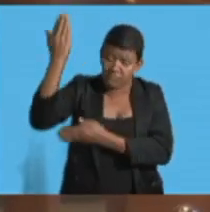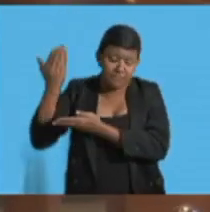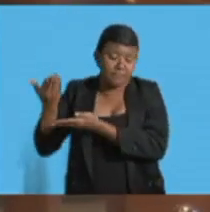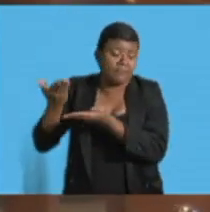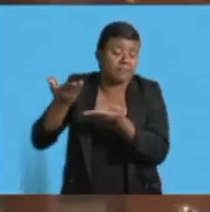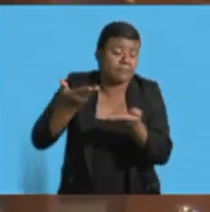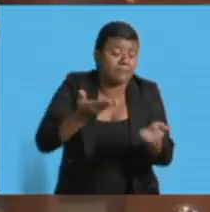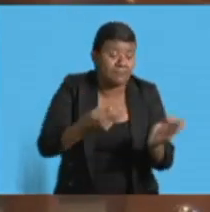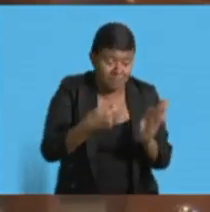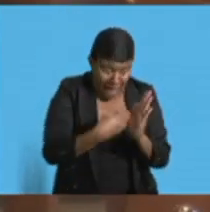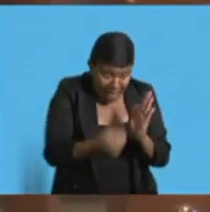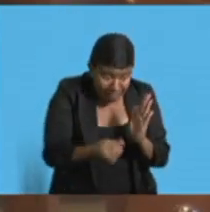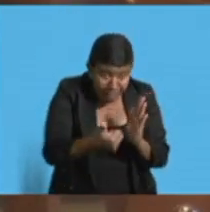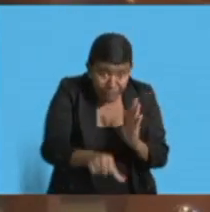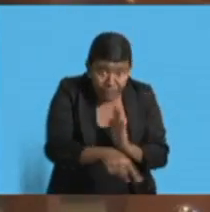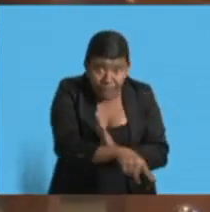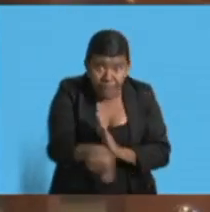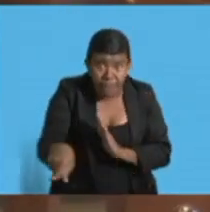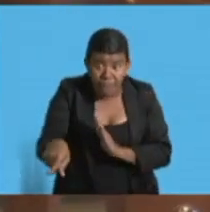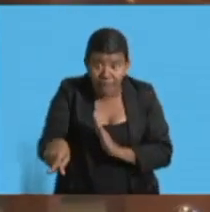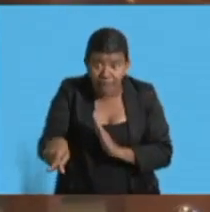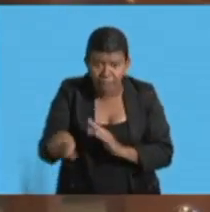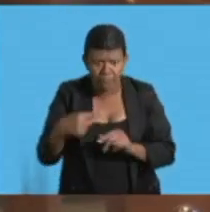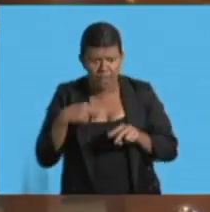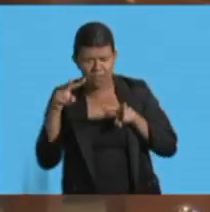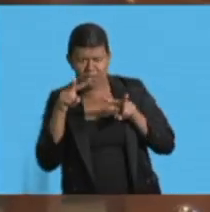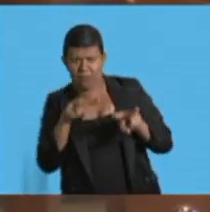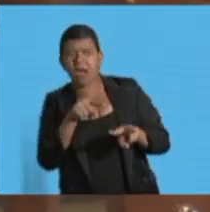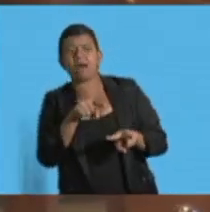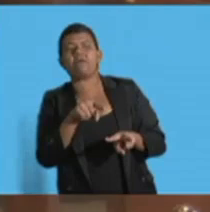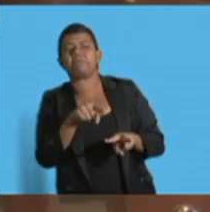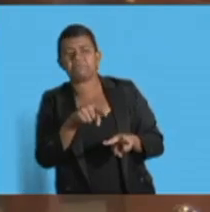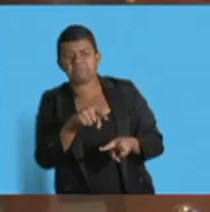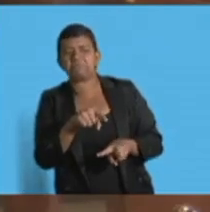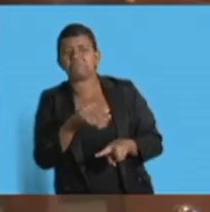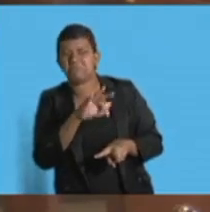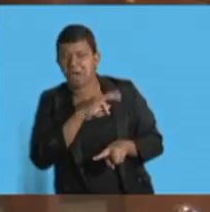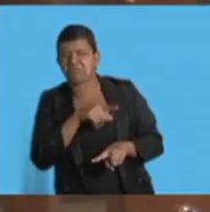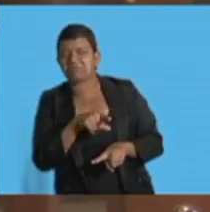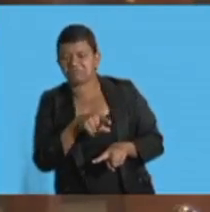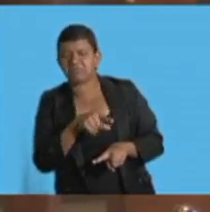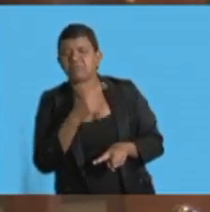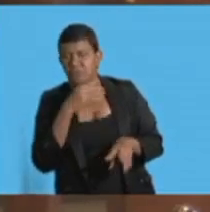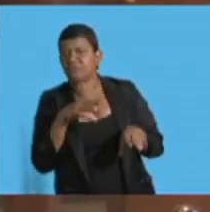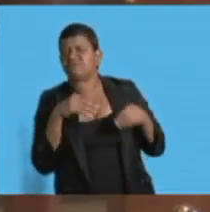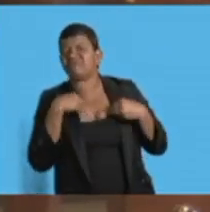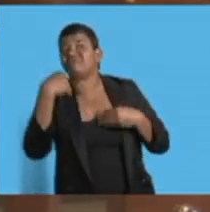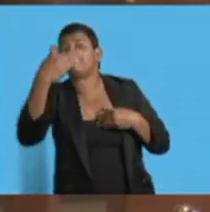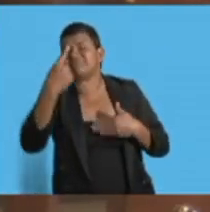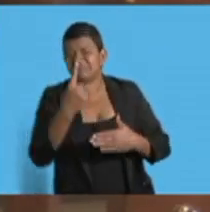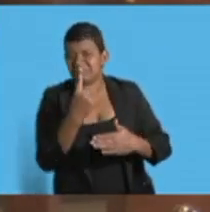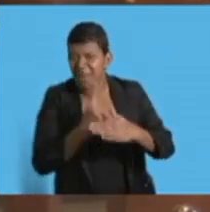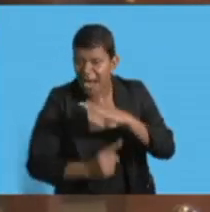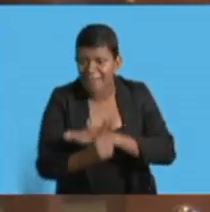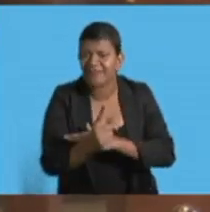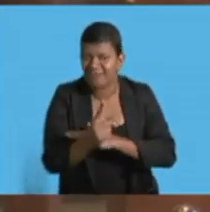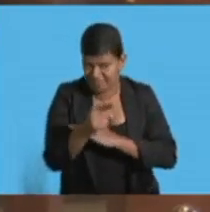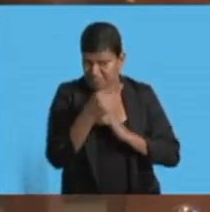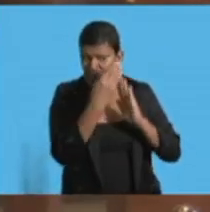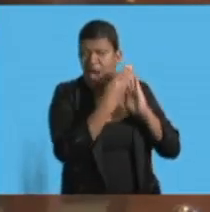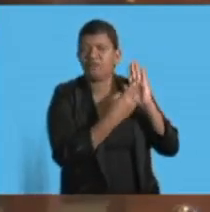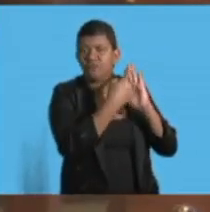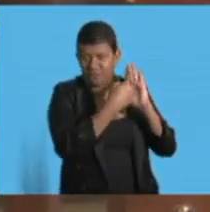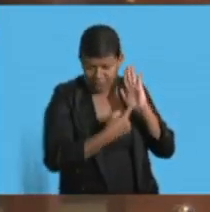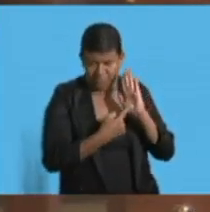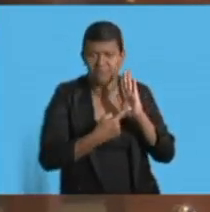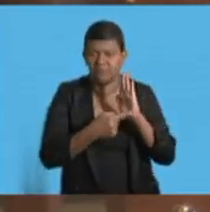which I strongly believe in the eyes of faith, he will surely bring it to pass. Madam Speaker,